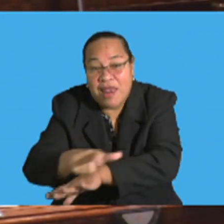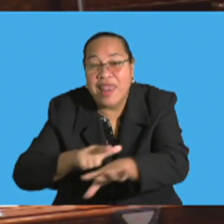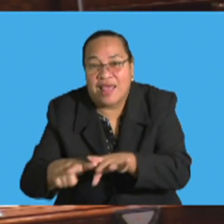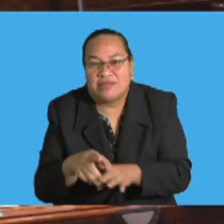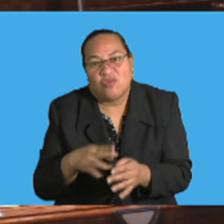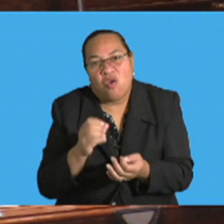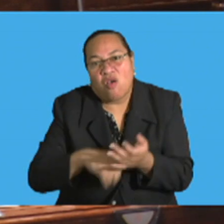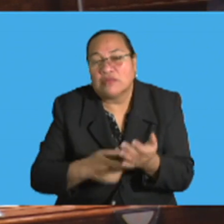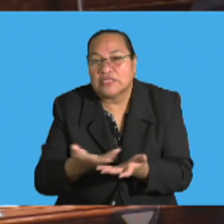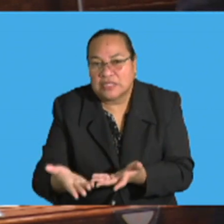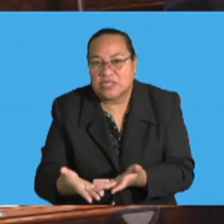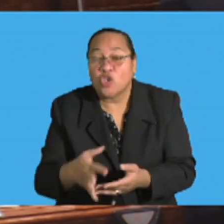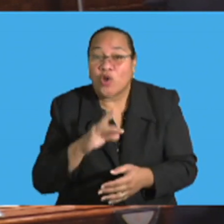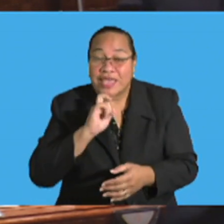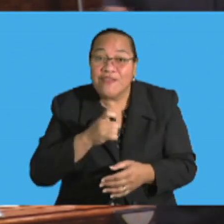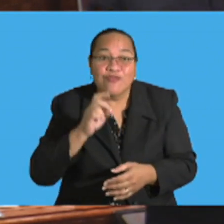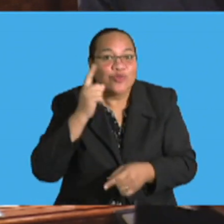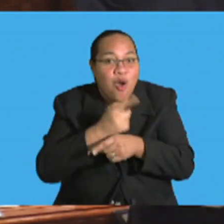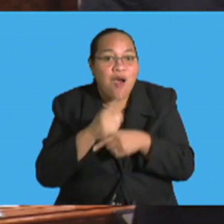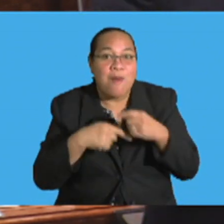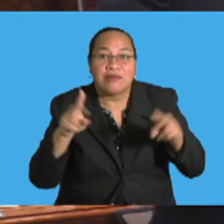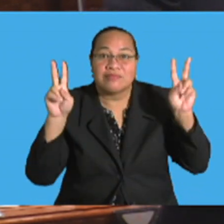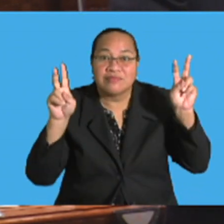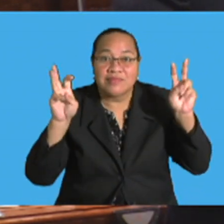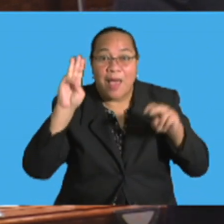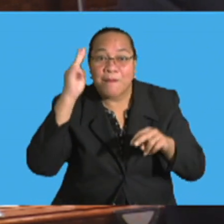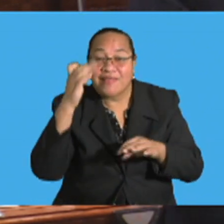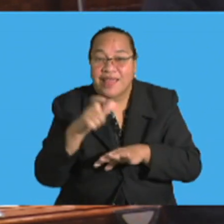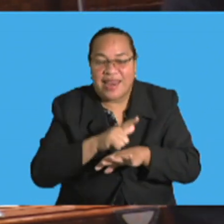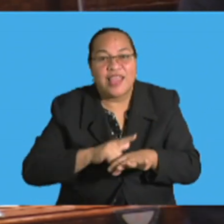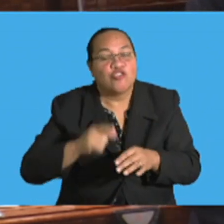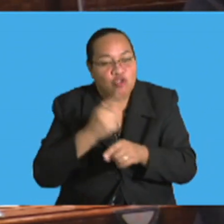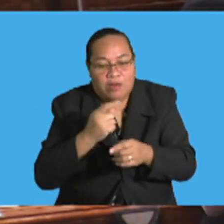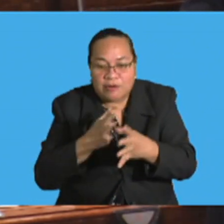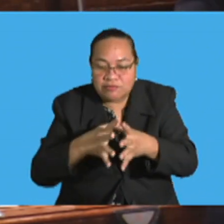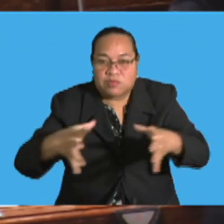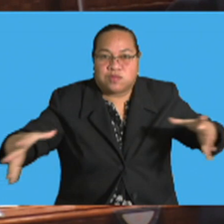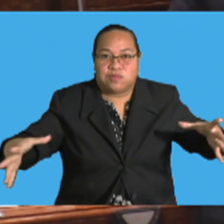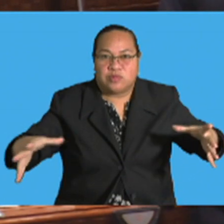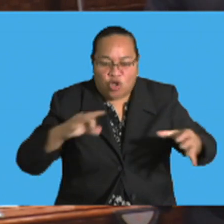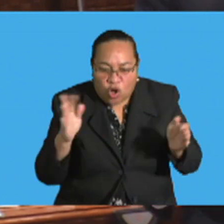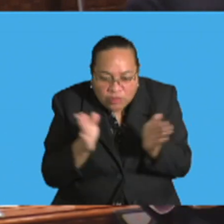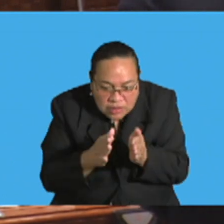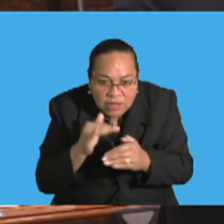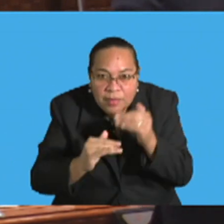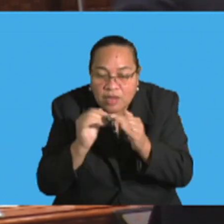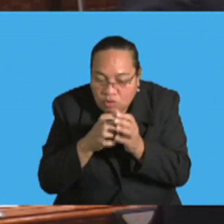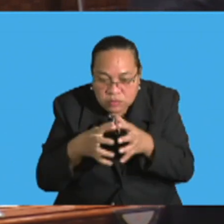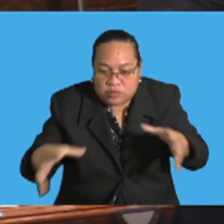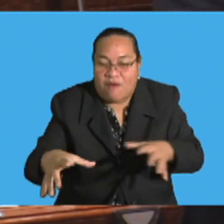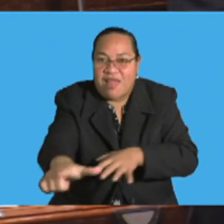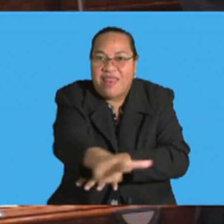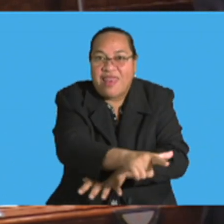plan, Mr. Speaker, sir, you have to look at the entire precinct of the airport. Mr. Speaker, sir, of course, as part of the development,